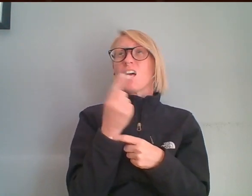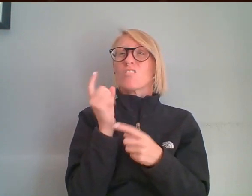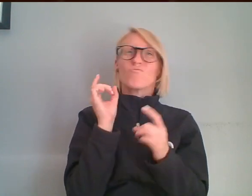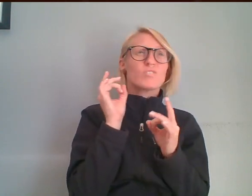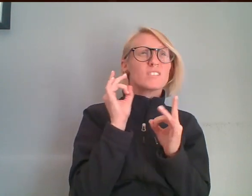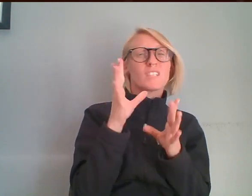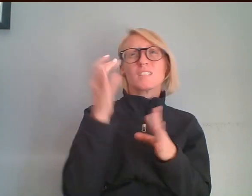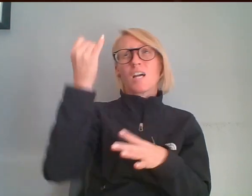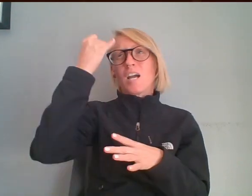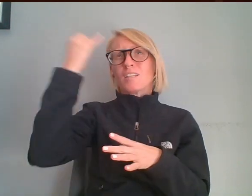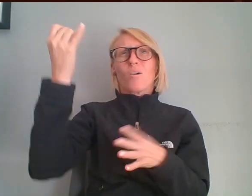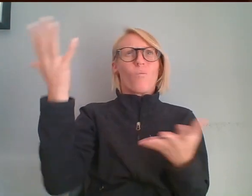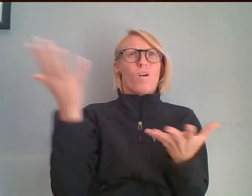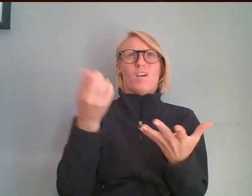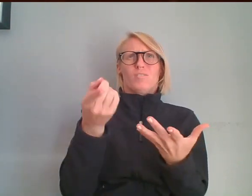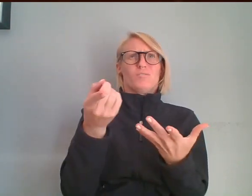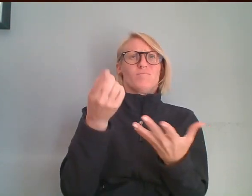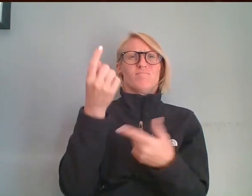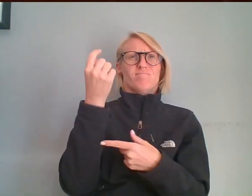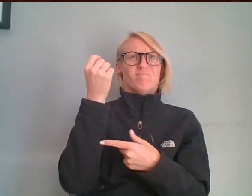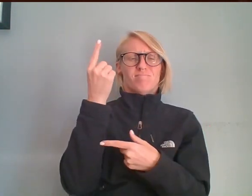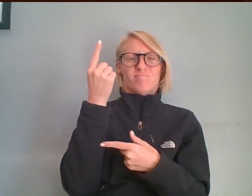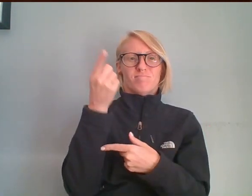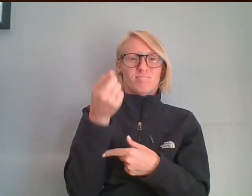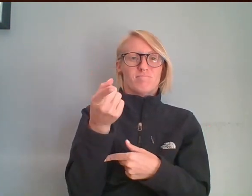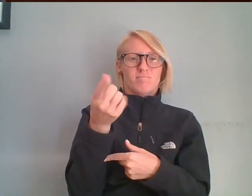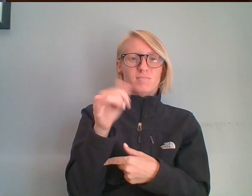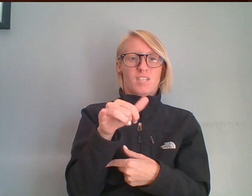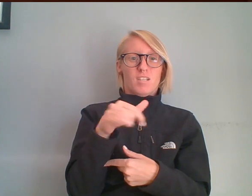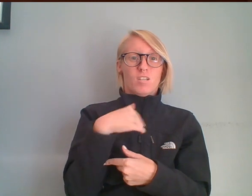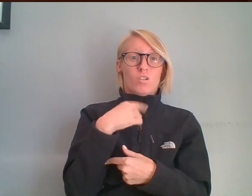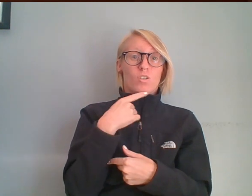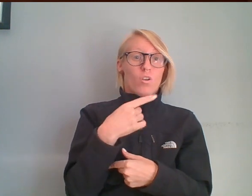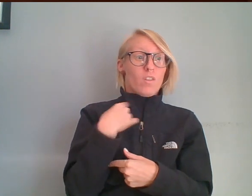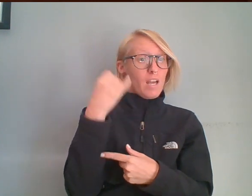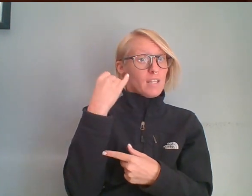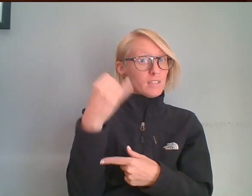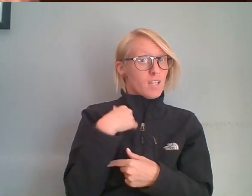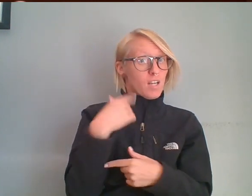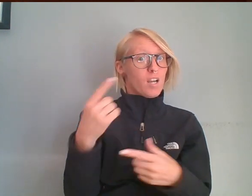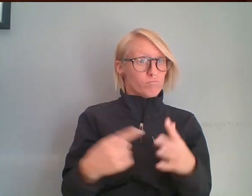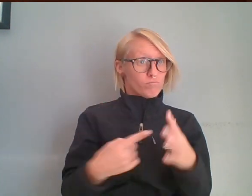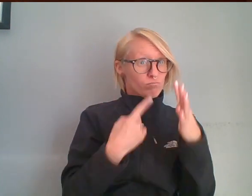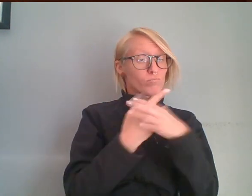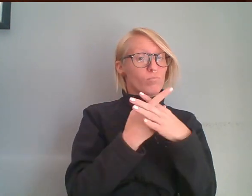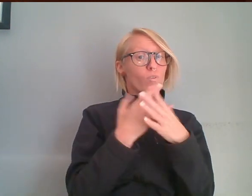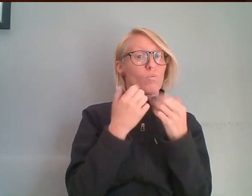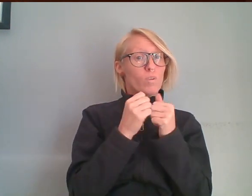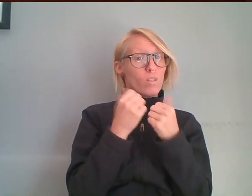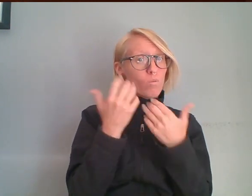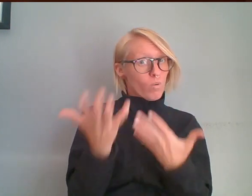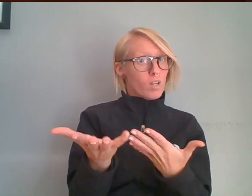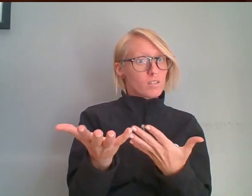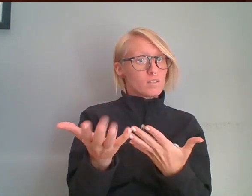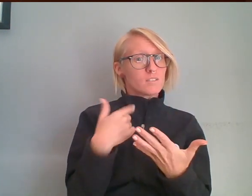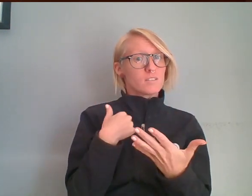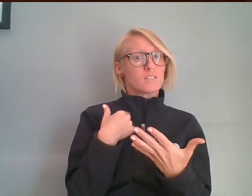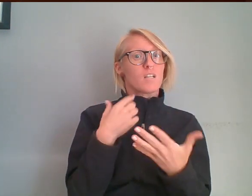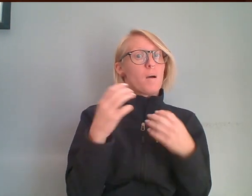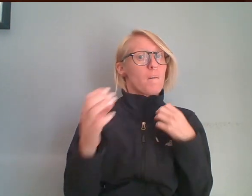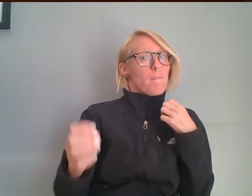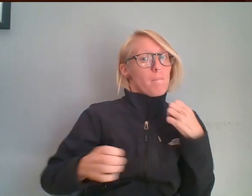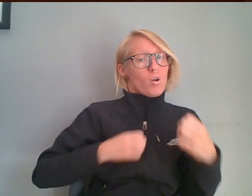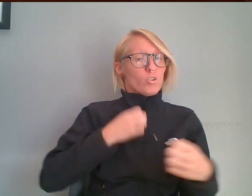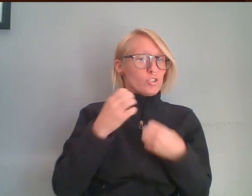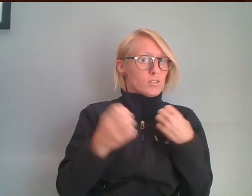idea, why did you come up with that? To simply say, so the idea I came up with was, right? Acknowledge the emotion. I recommend not naming